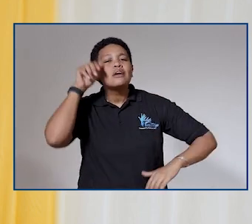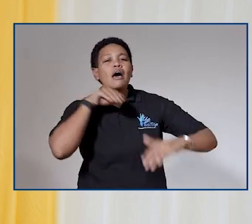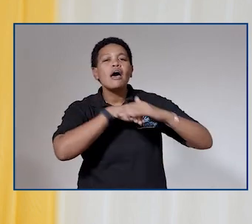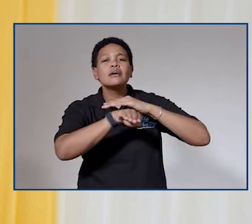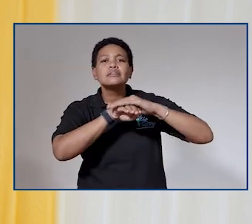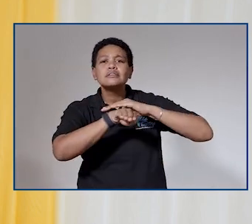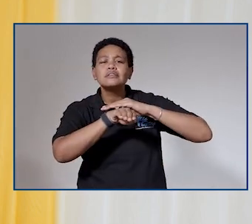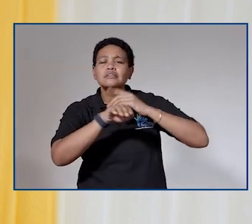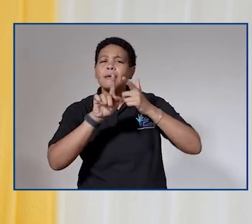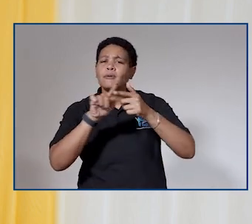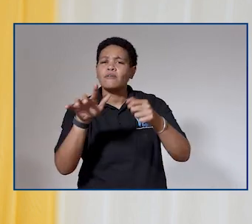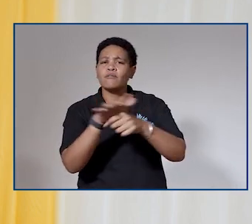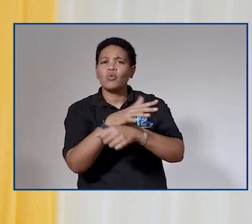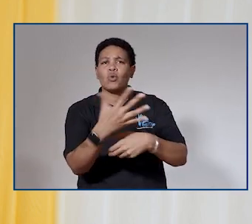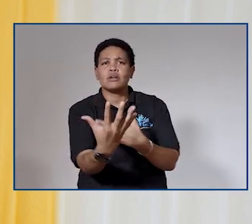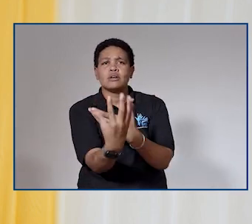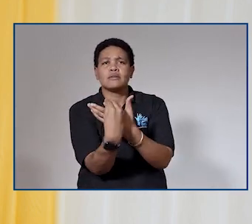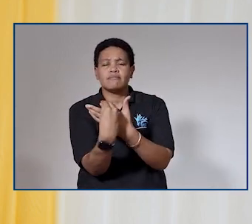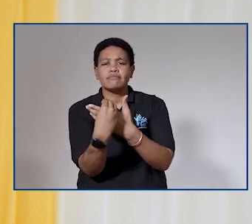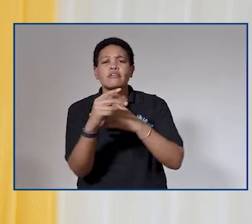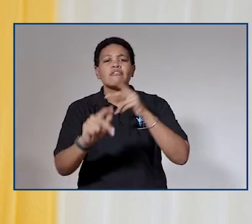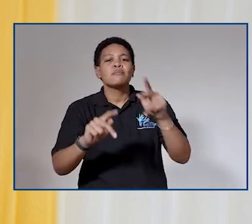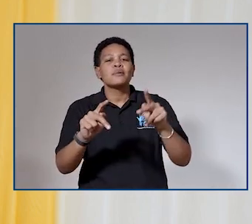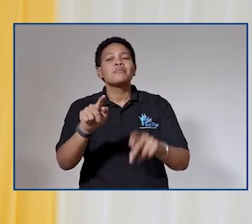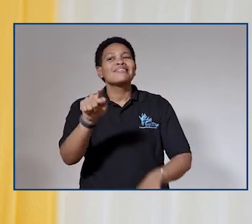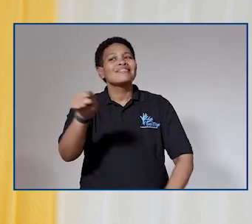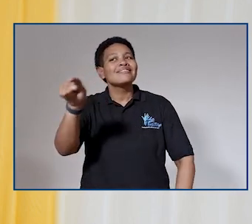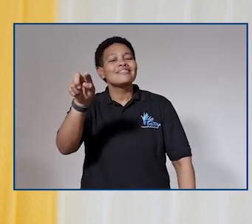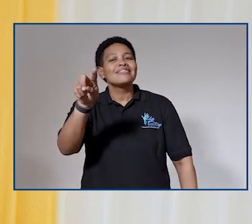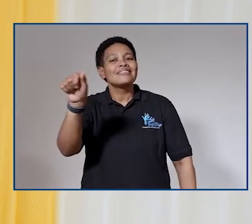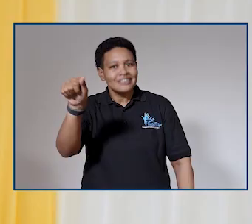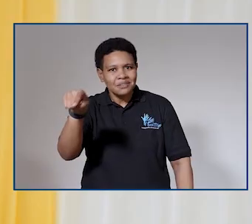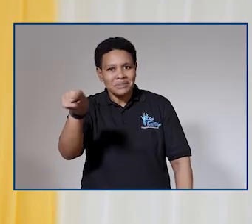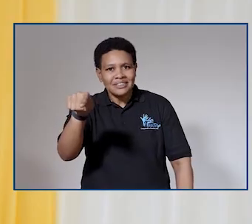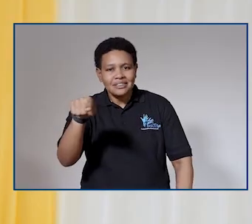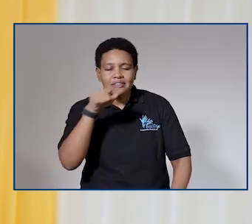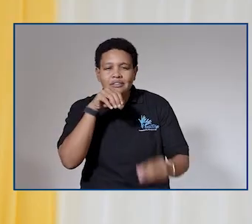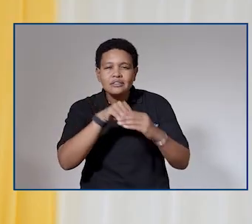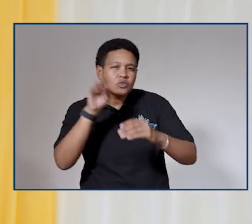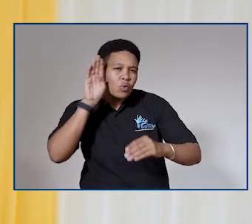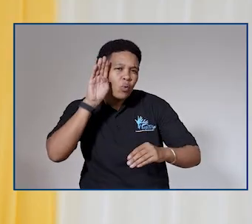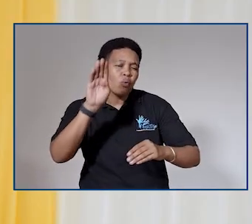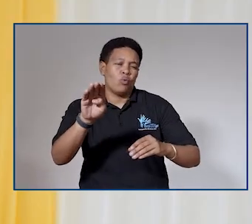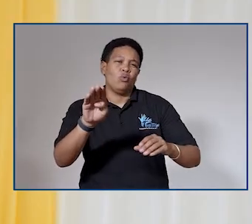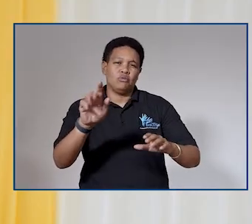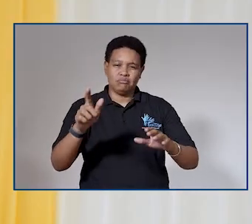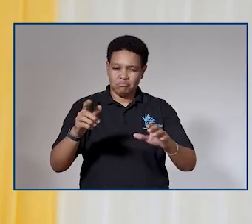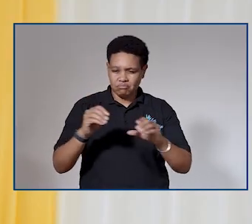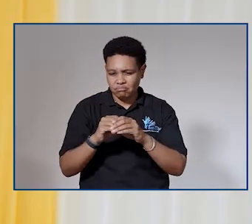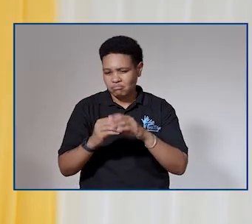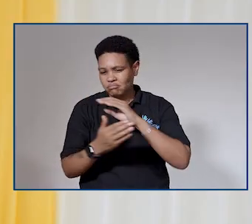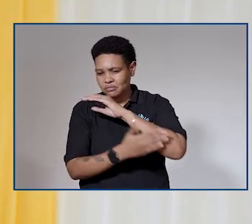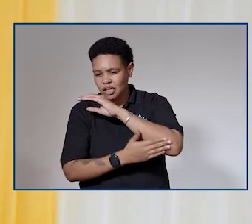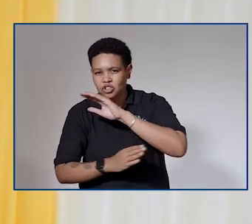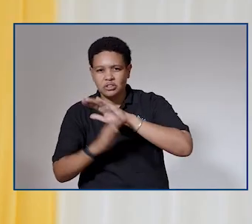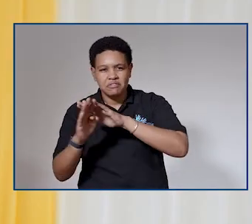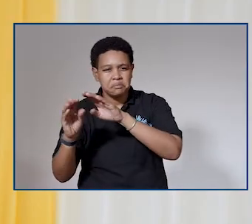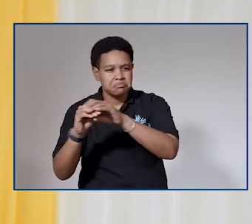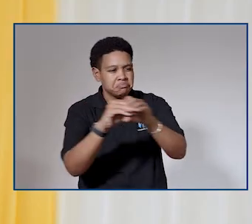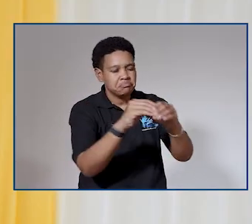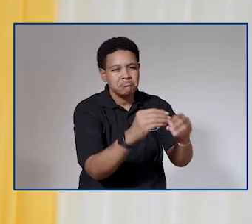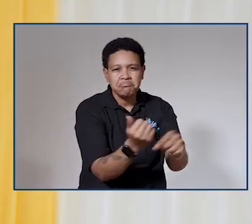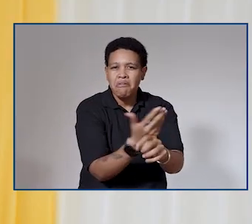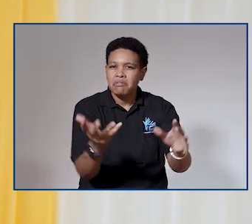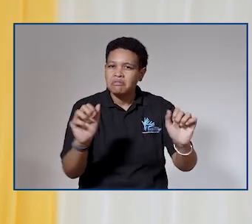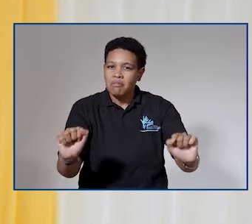full participation of persons with disabilities in all spheres of national development. The Jamaica Council